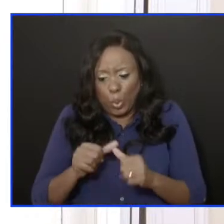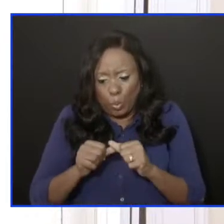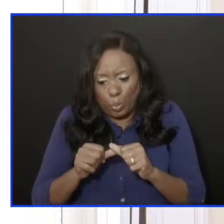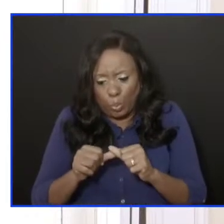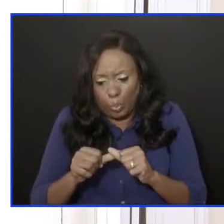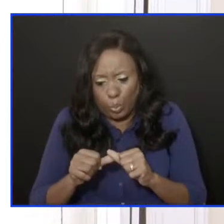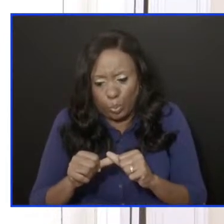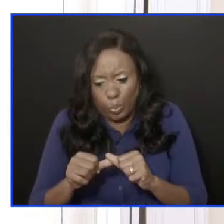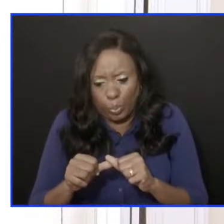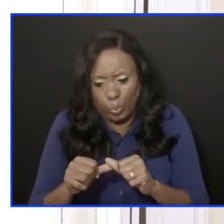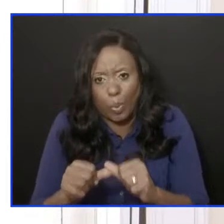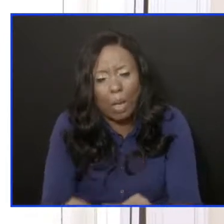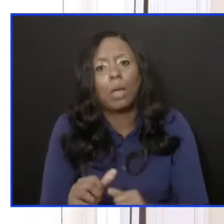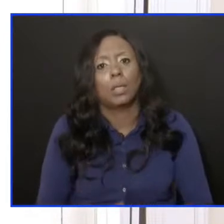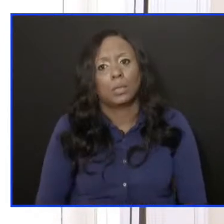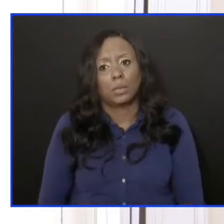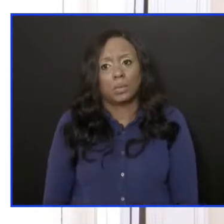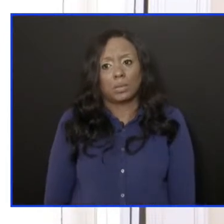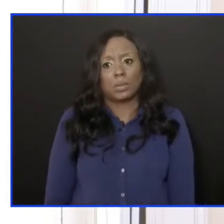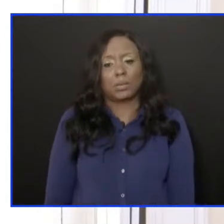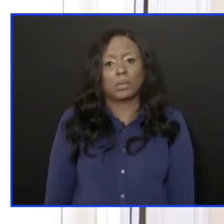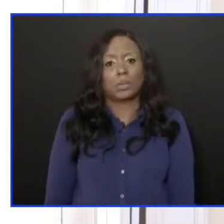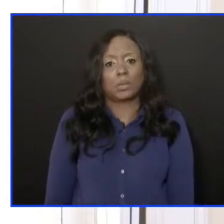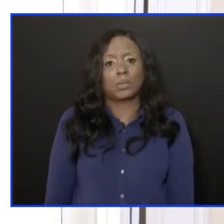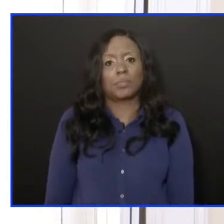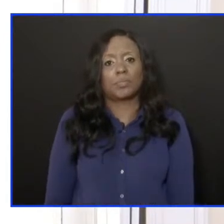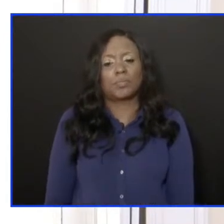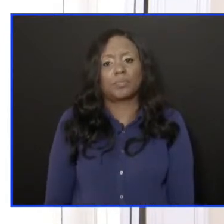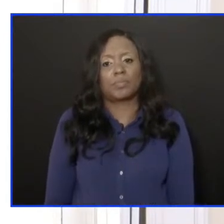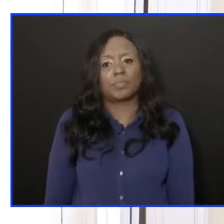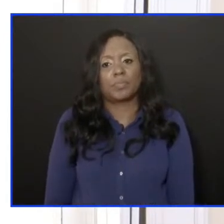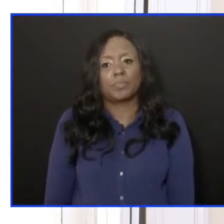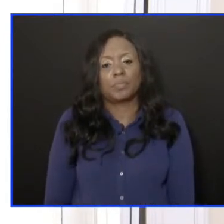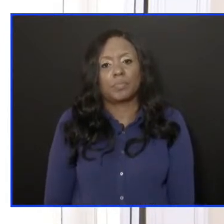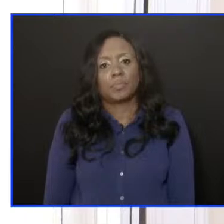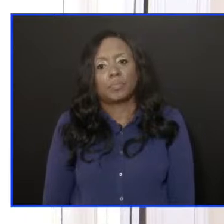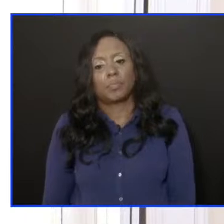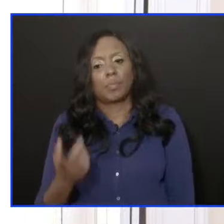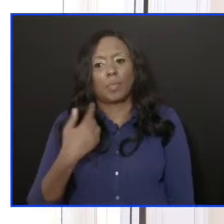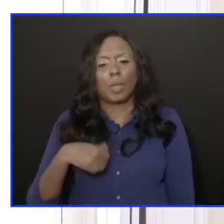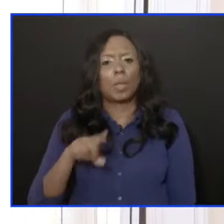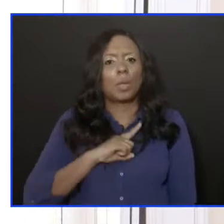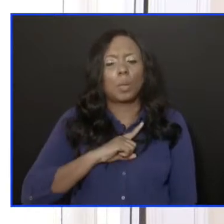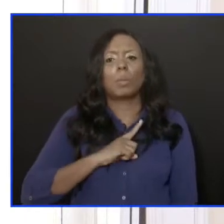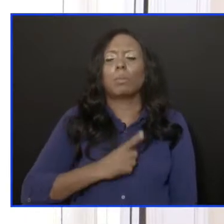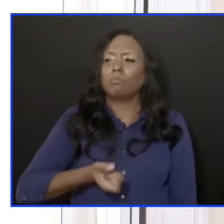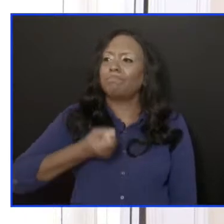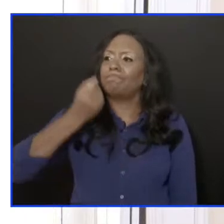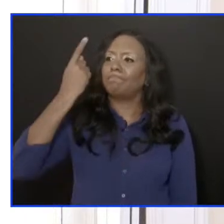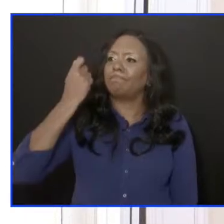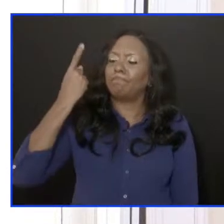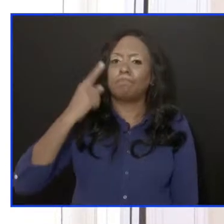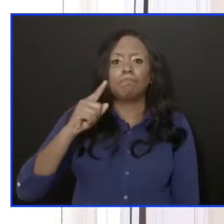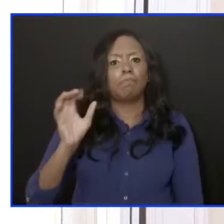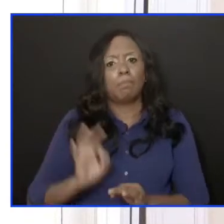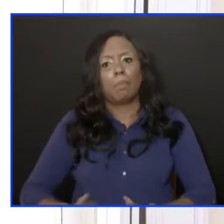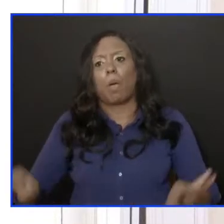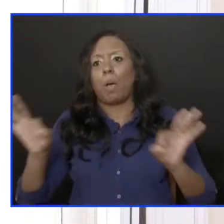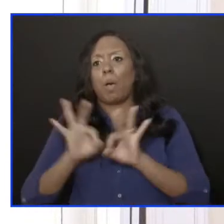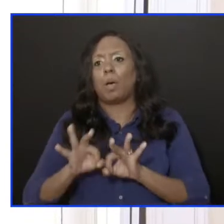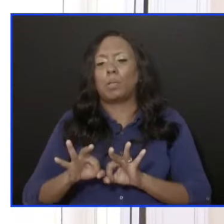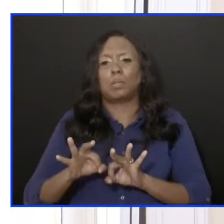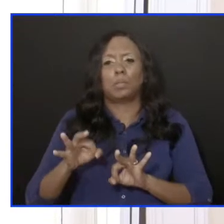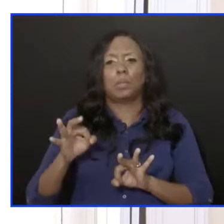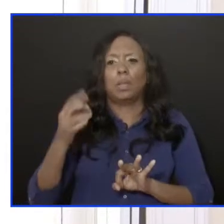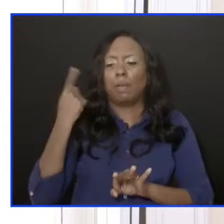front line medically. At the same time, we continue to recognize the critical importance of surveillance, not just